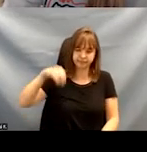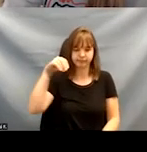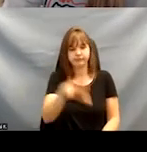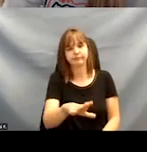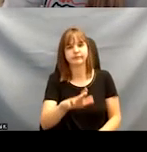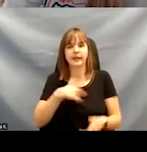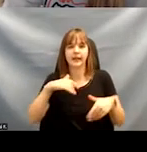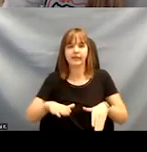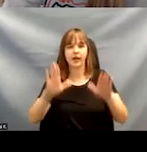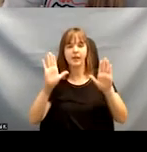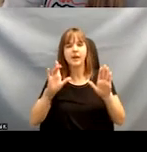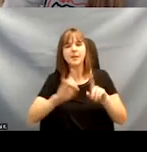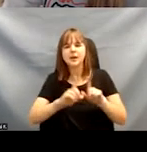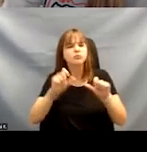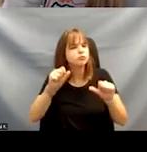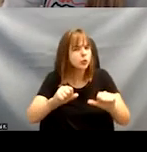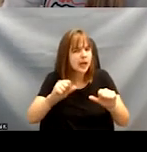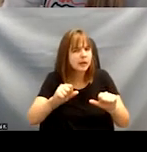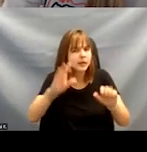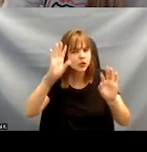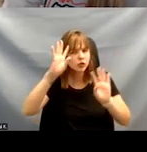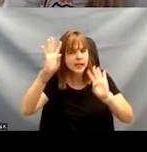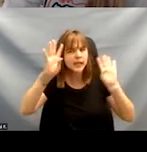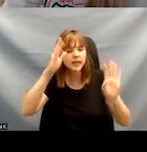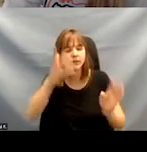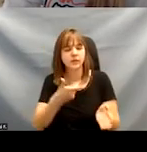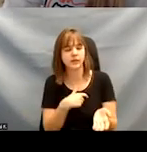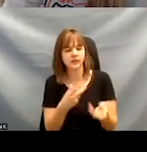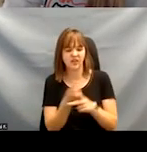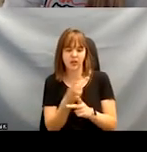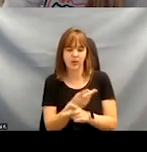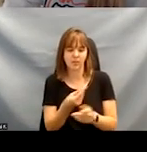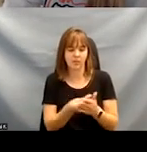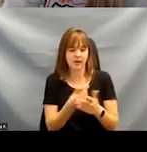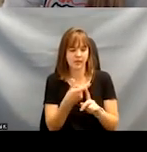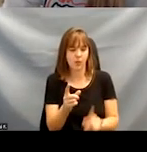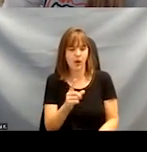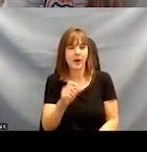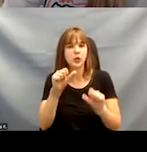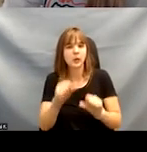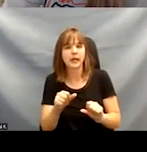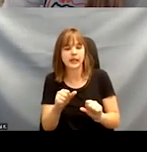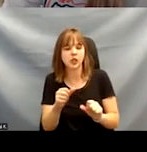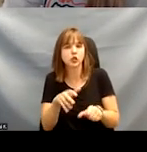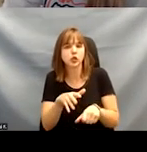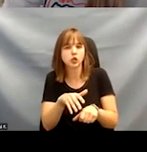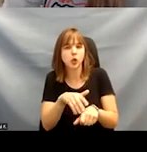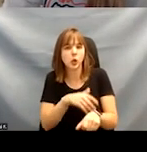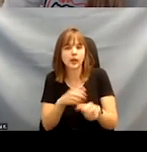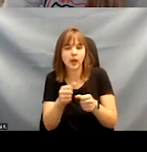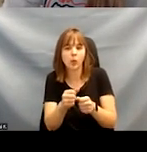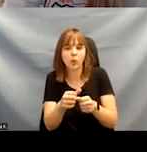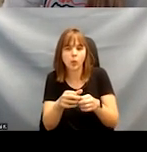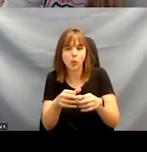that's involved in really securing financing and actually growing your business. So that kind of leads me to another question for all of